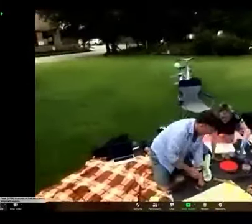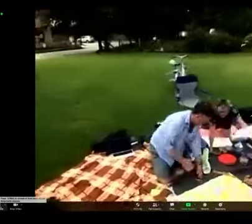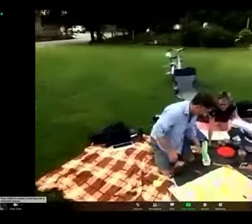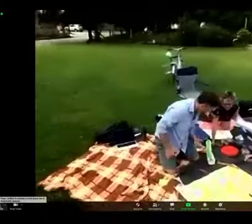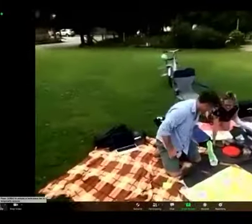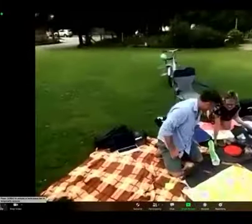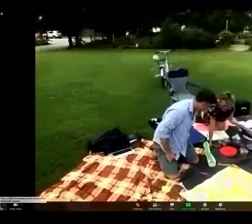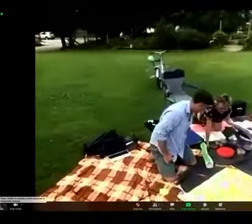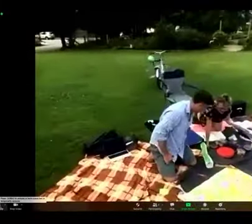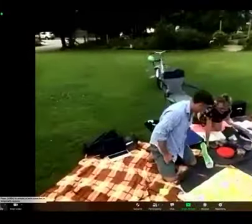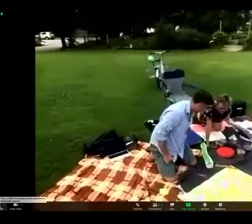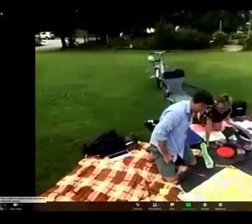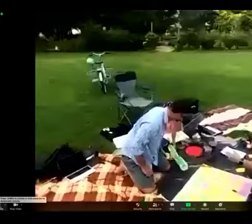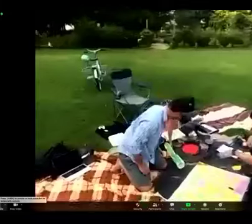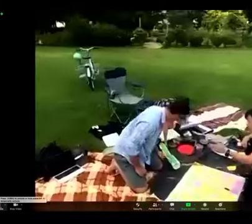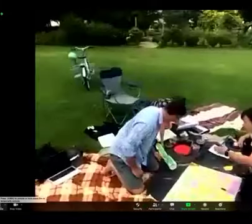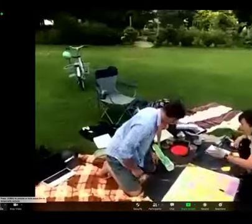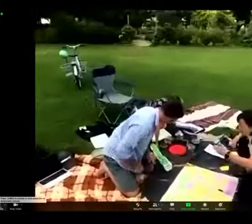Can't say.